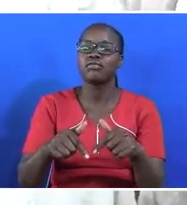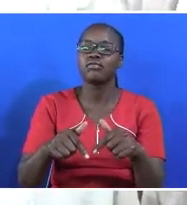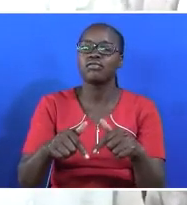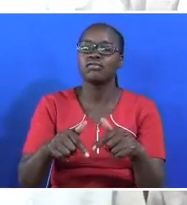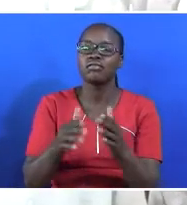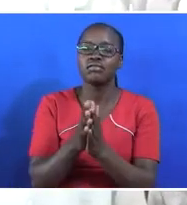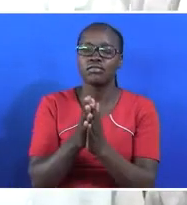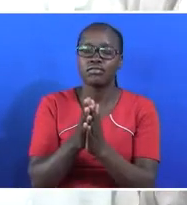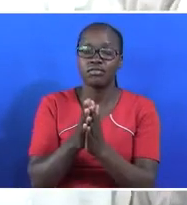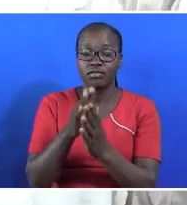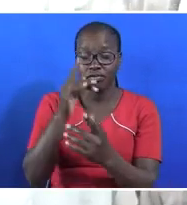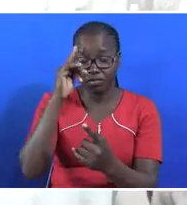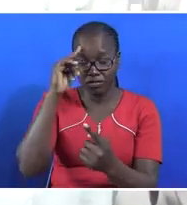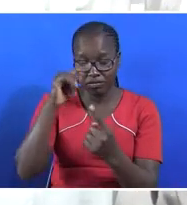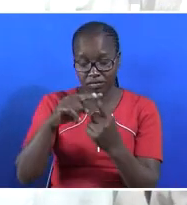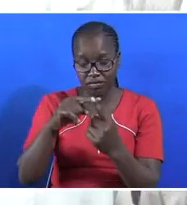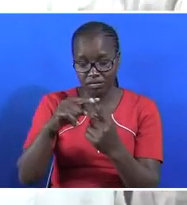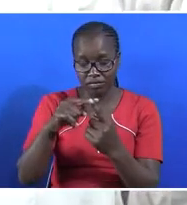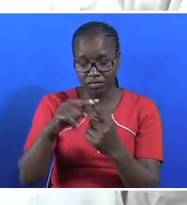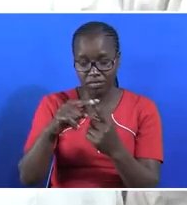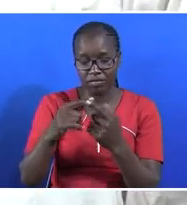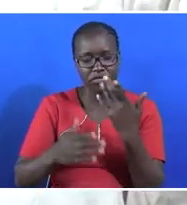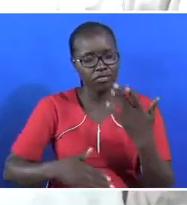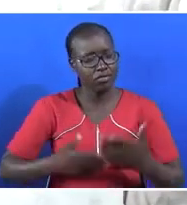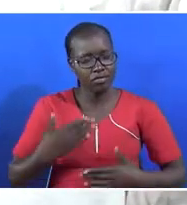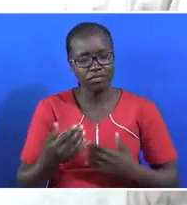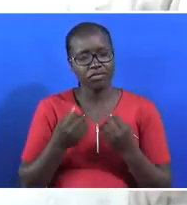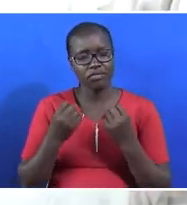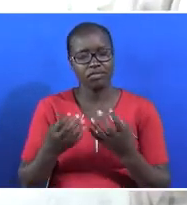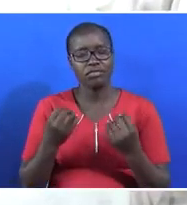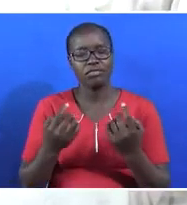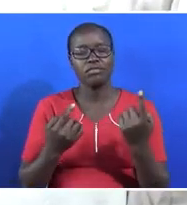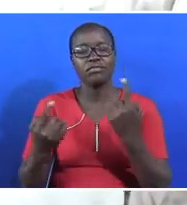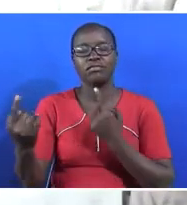one soul. I'm glad that many have come.